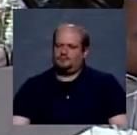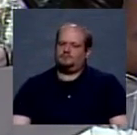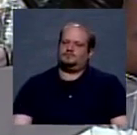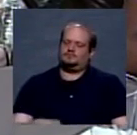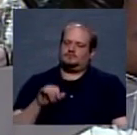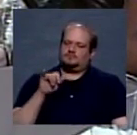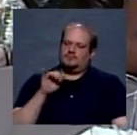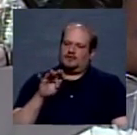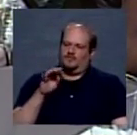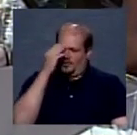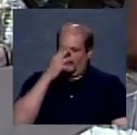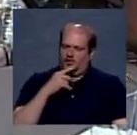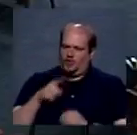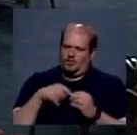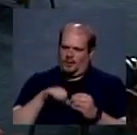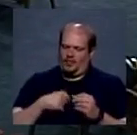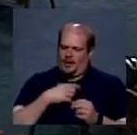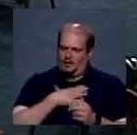you could let me know something.